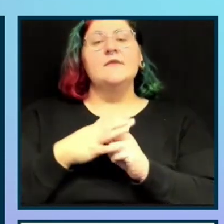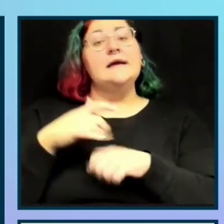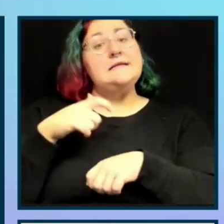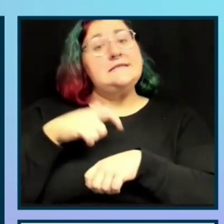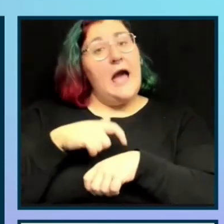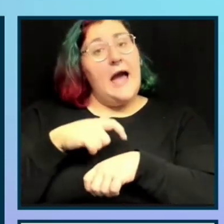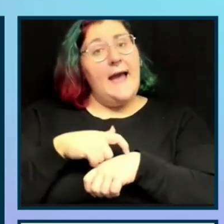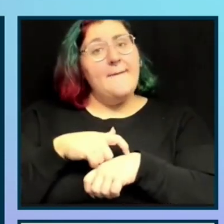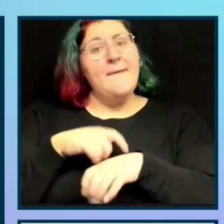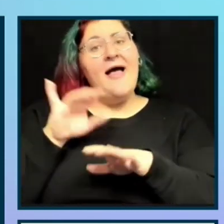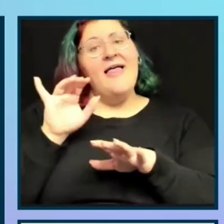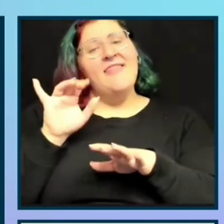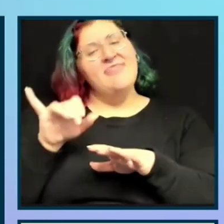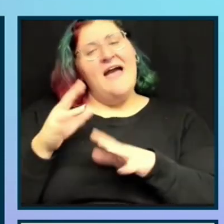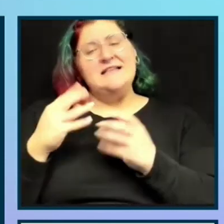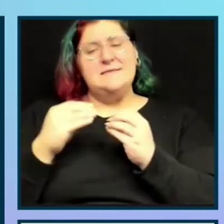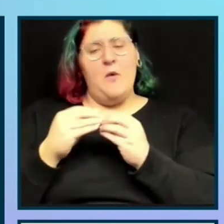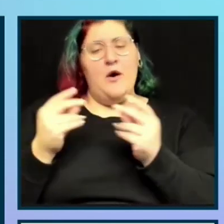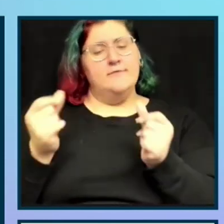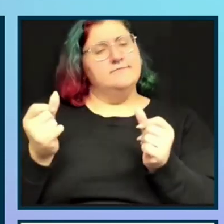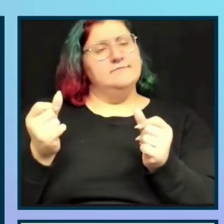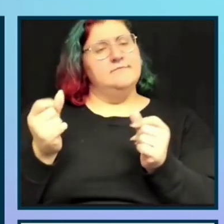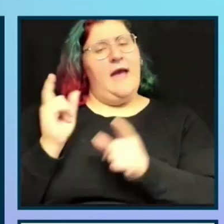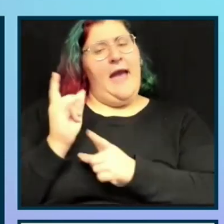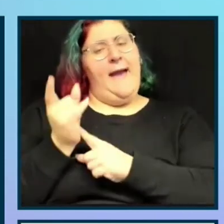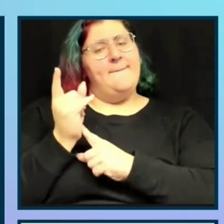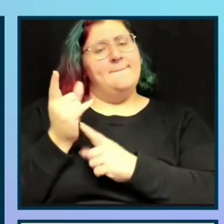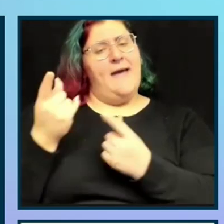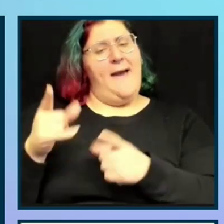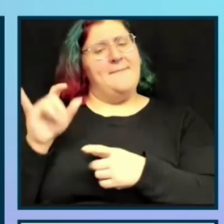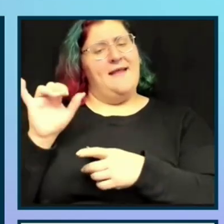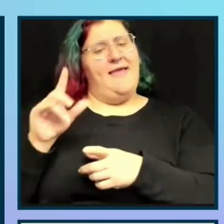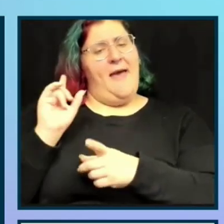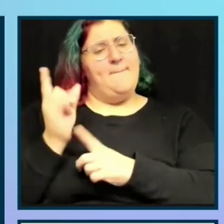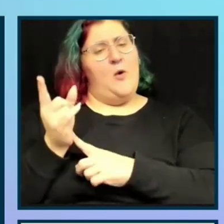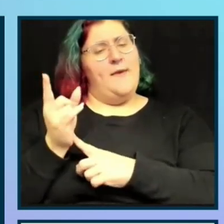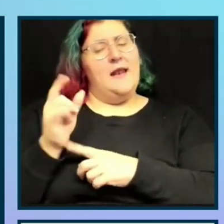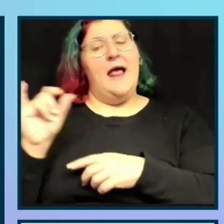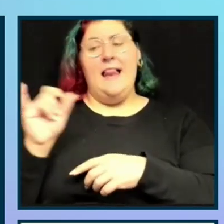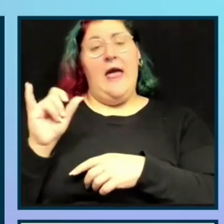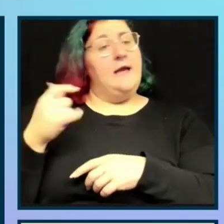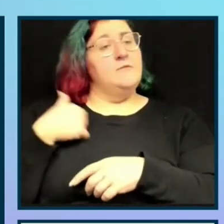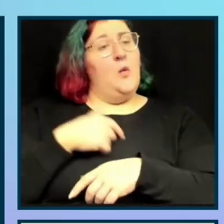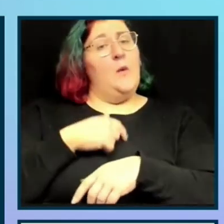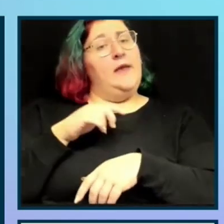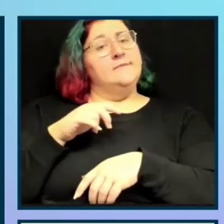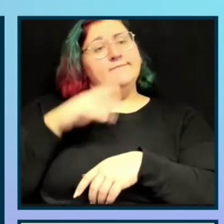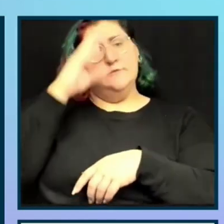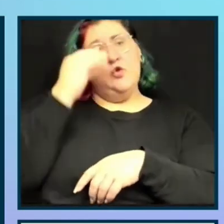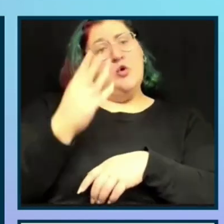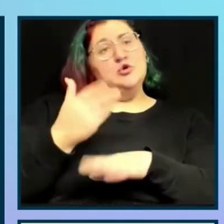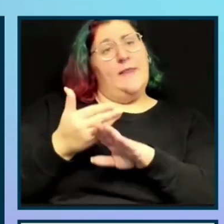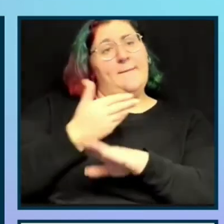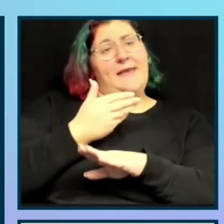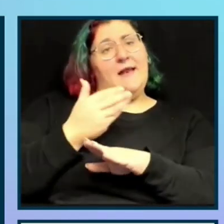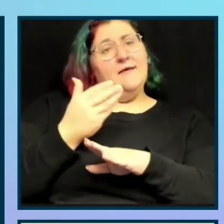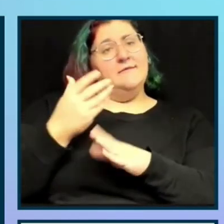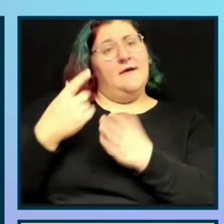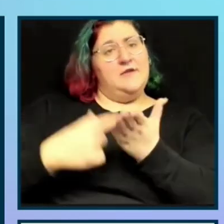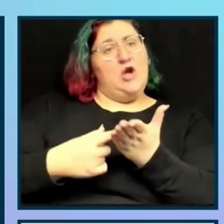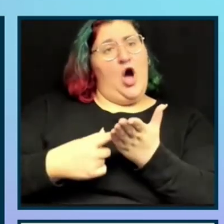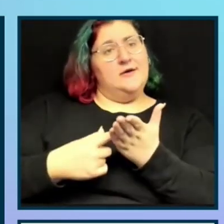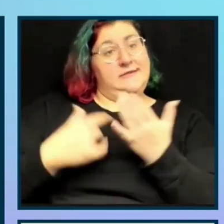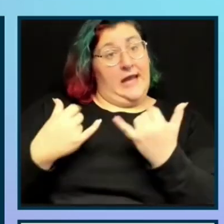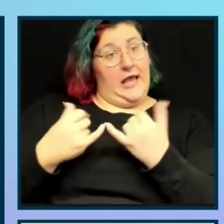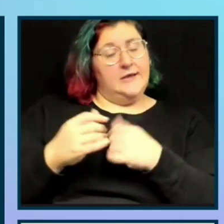that happens in the moment, such as our content note at the beginning of this talk. The place is